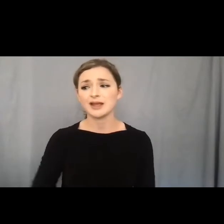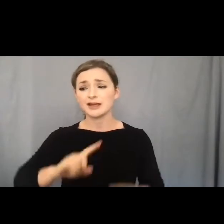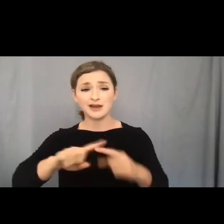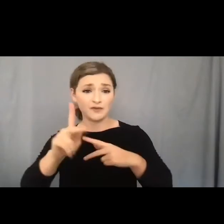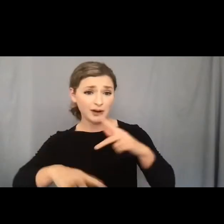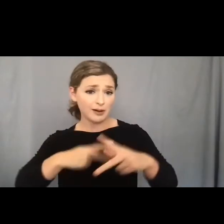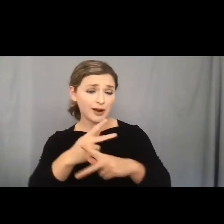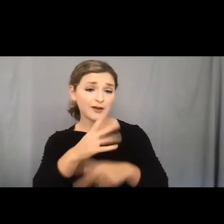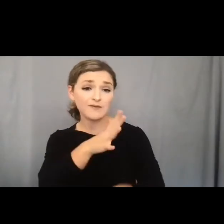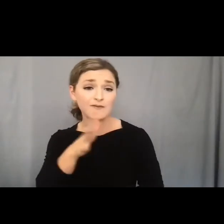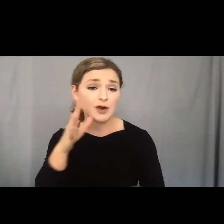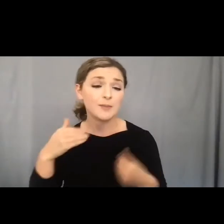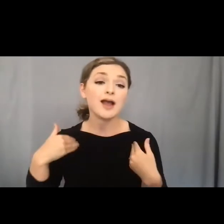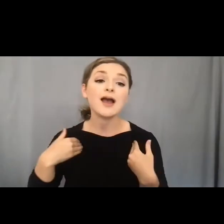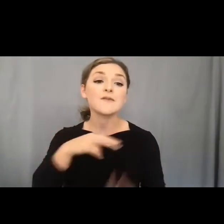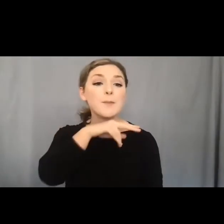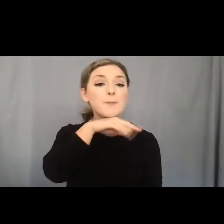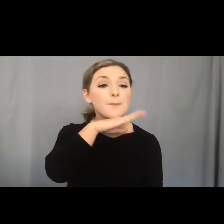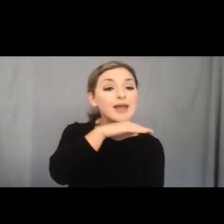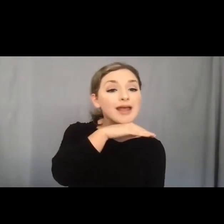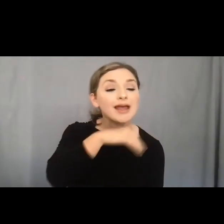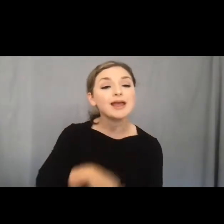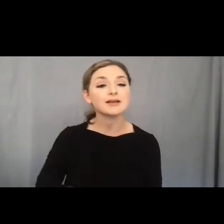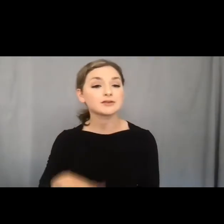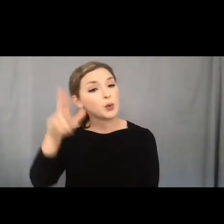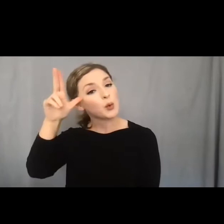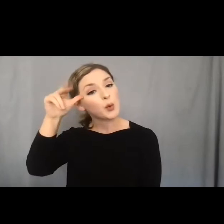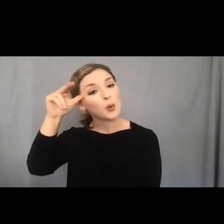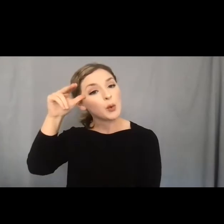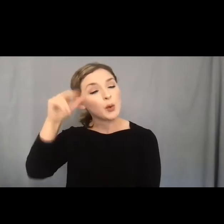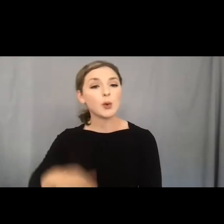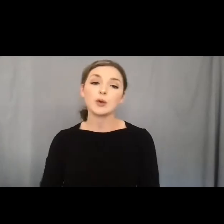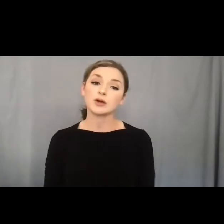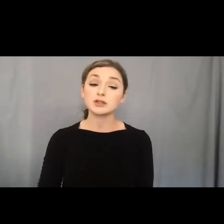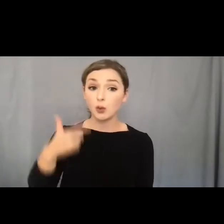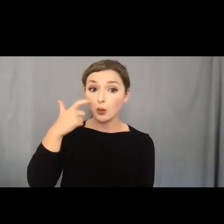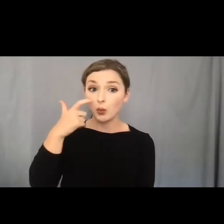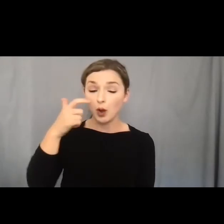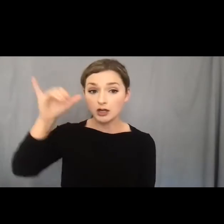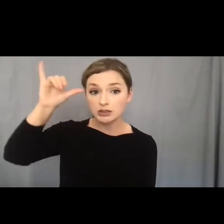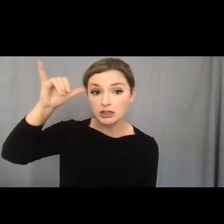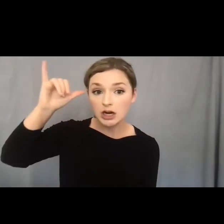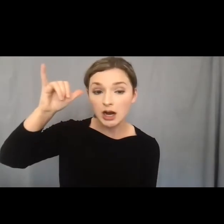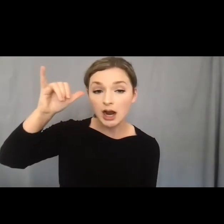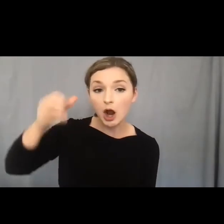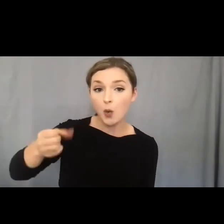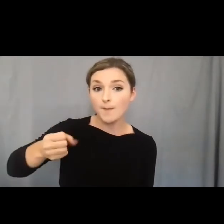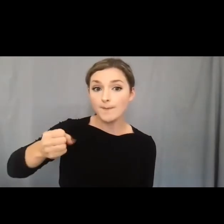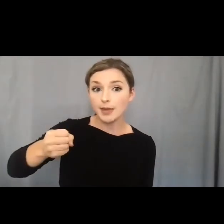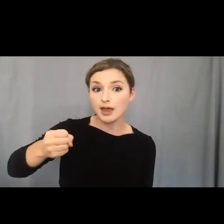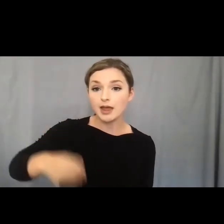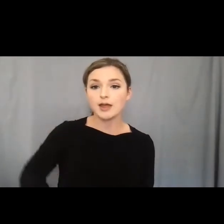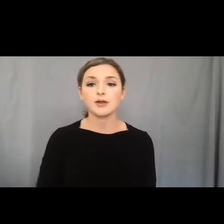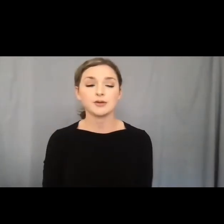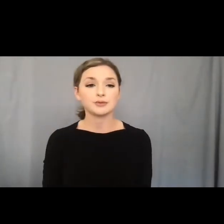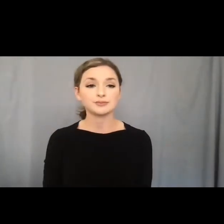I think we get to meet a horse. We get to watch the milking of the cows and see how they do that. We get to milk some goats. We get to meet